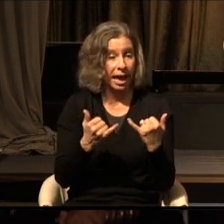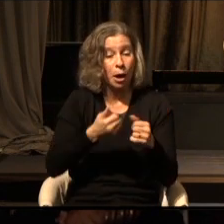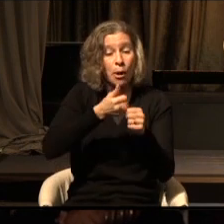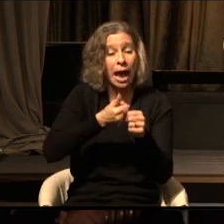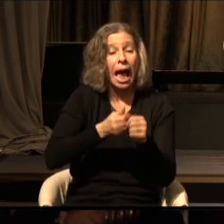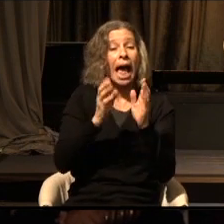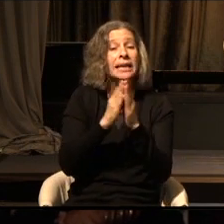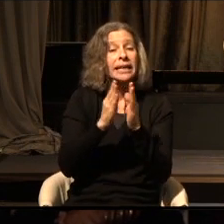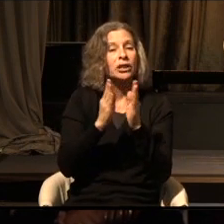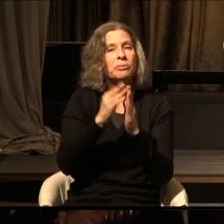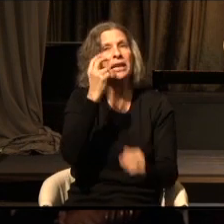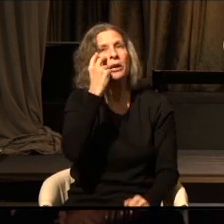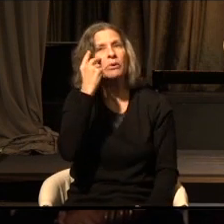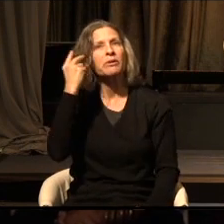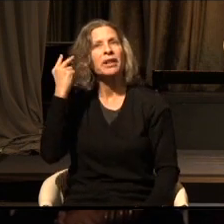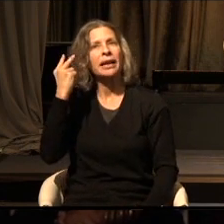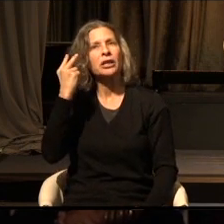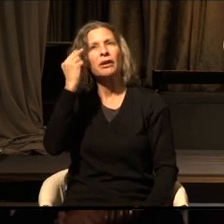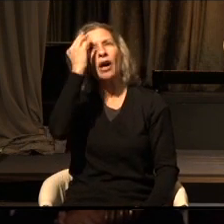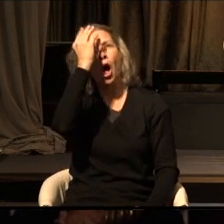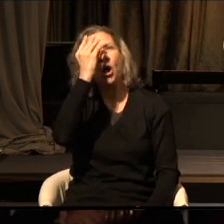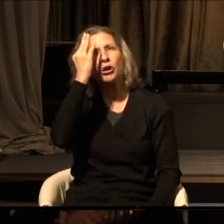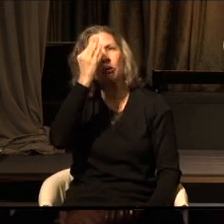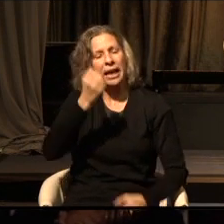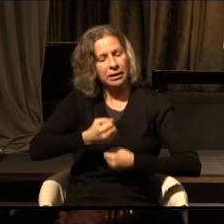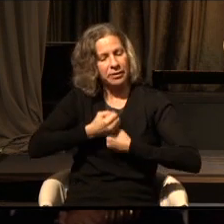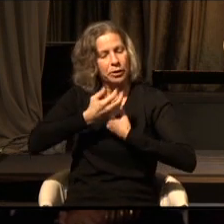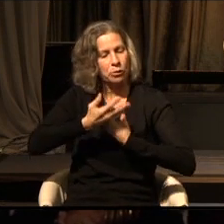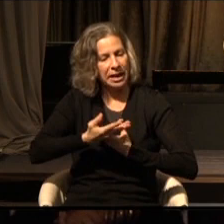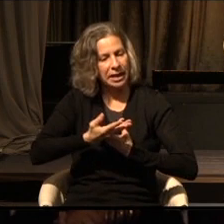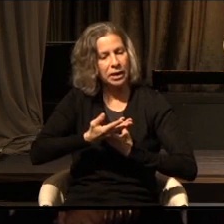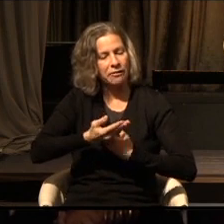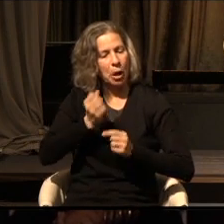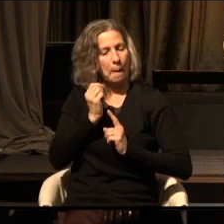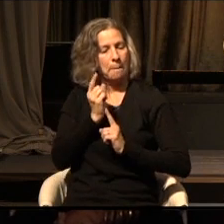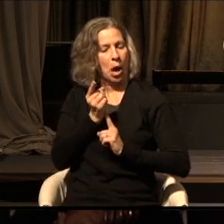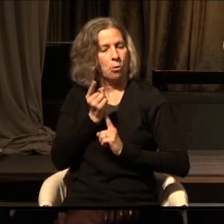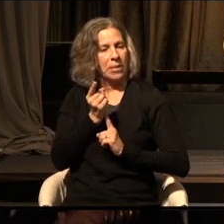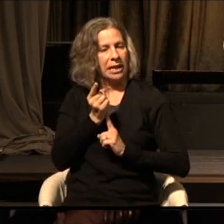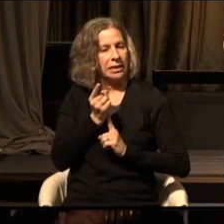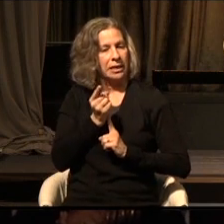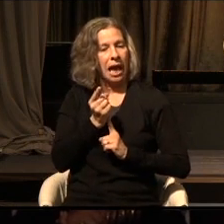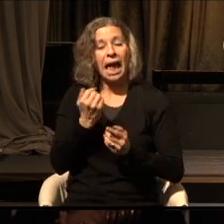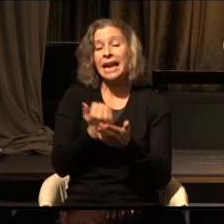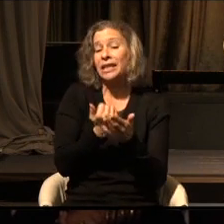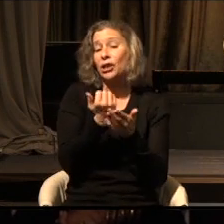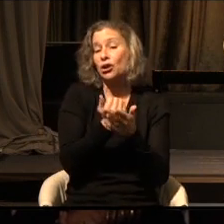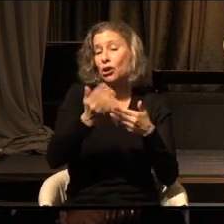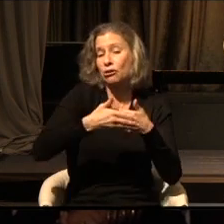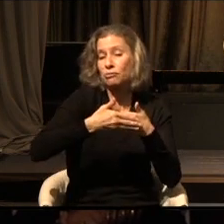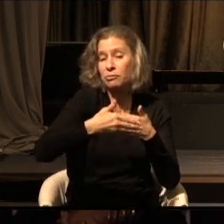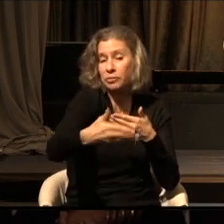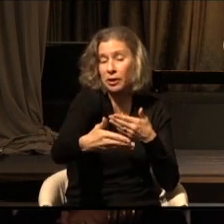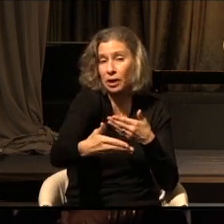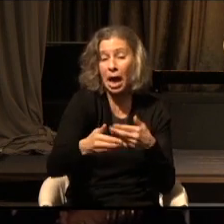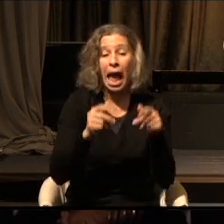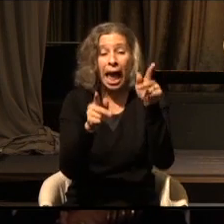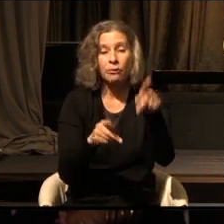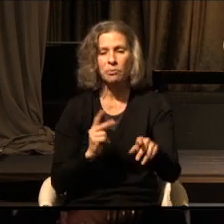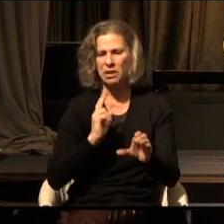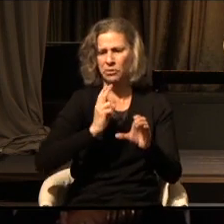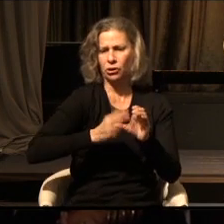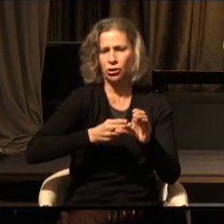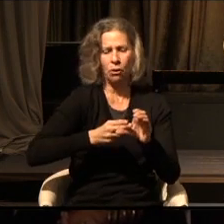meeting with a reflective or creative moment. This has created a new normal for our staff meetings. And when individuals from other departments stop by, there's usually a